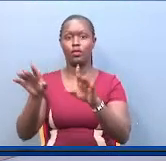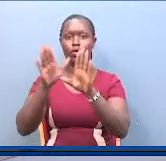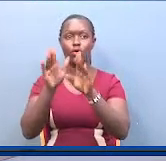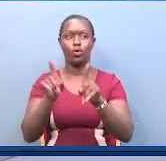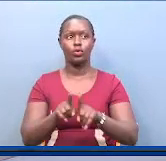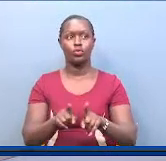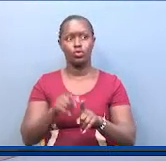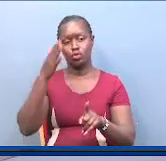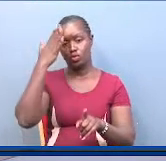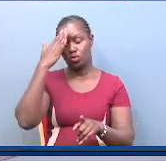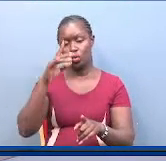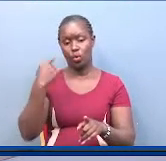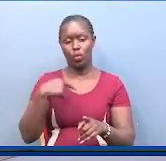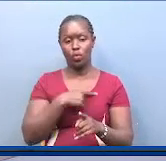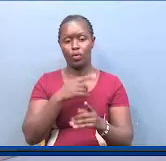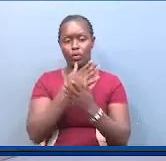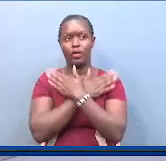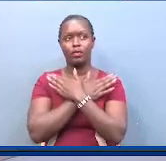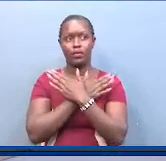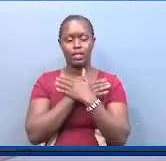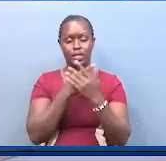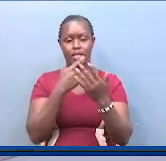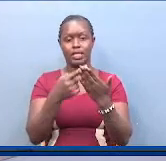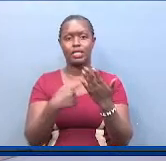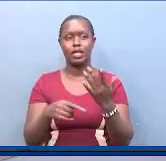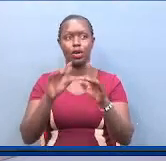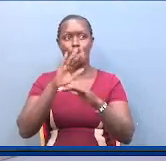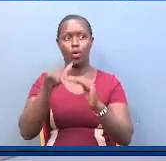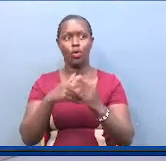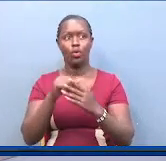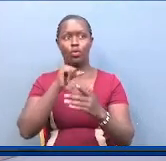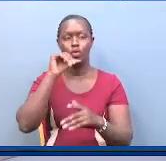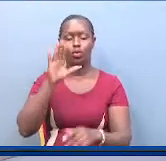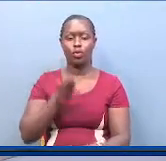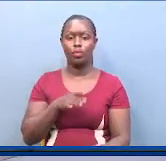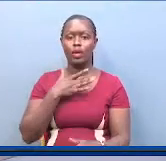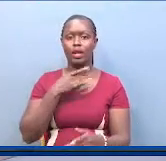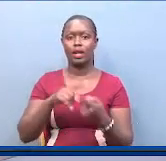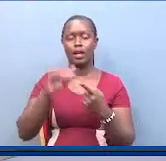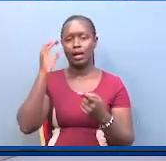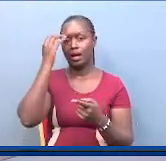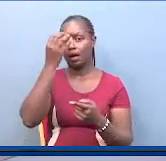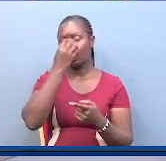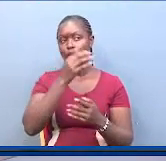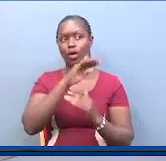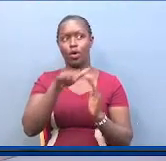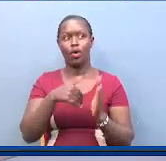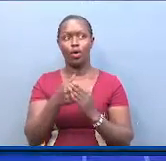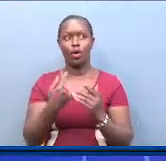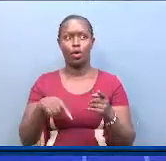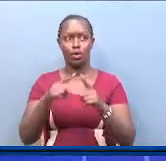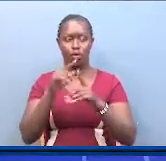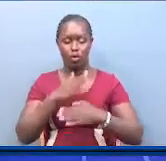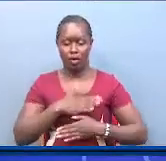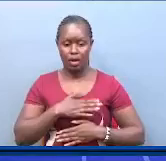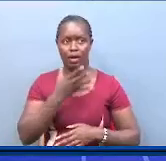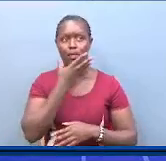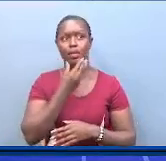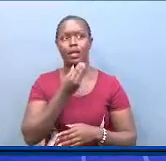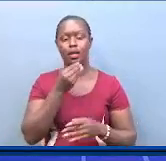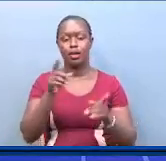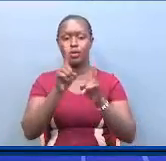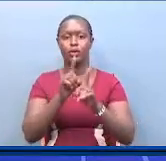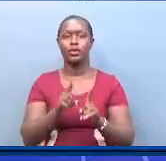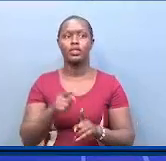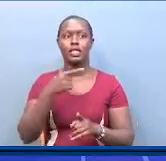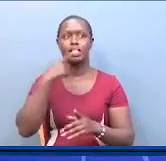know, we know each other, we are friends. They are not women like Martha Karua. Aye. They are honorary men. And I can